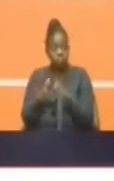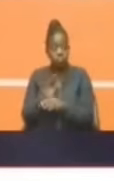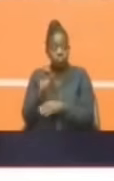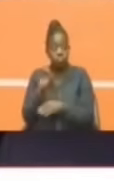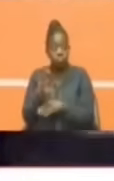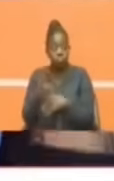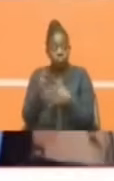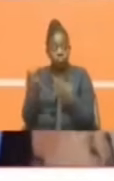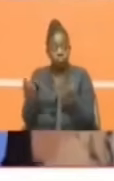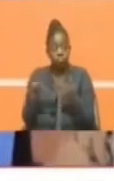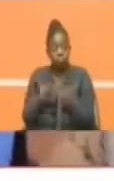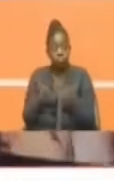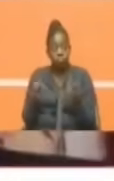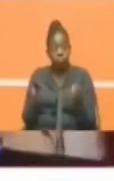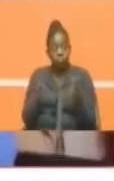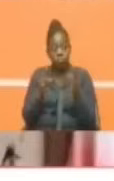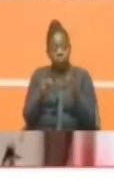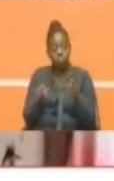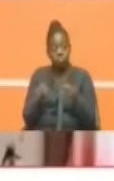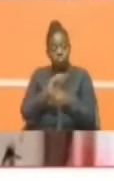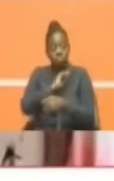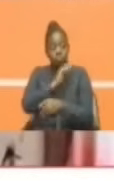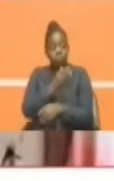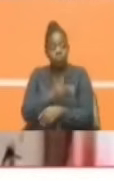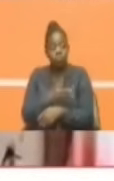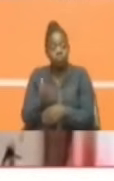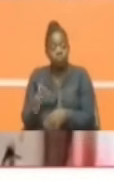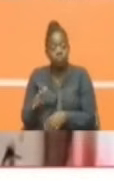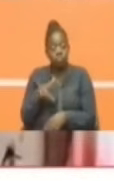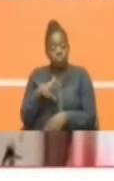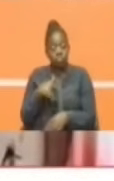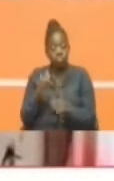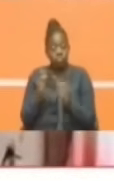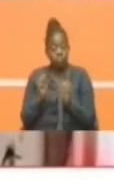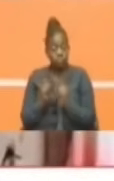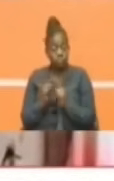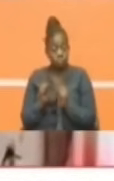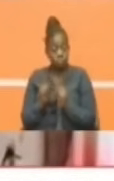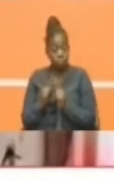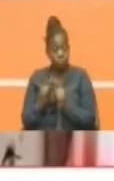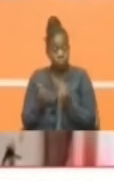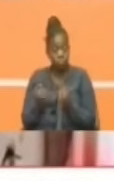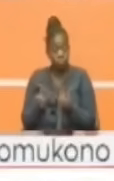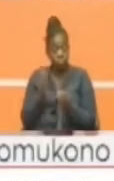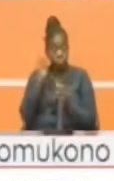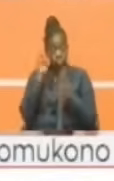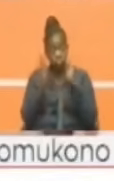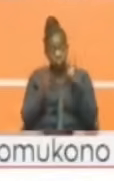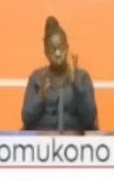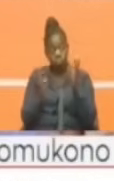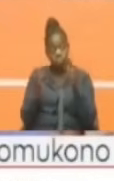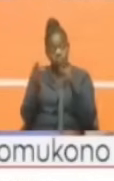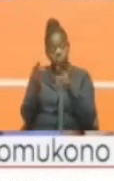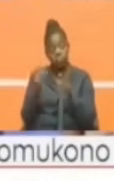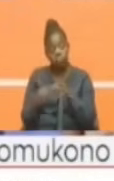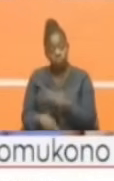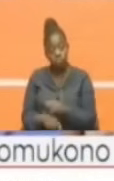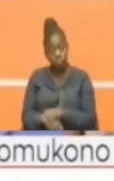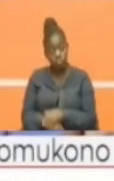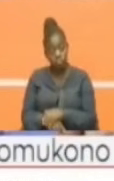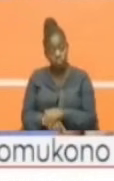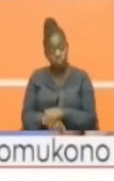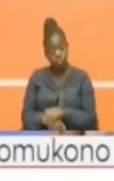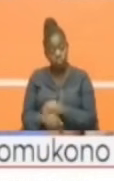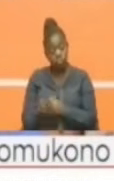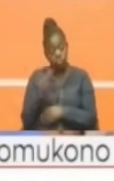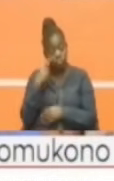so yokudame subina manyi bulumi bwali bo bungi nokwela likirira kiche kiddako nali ndi awo